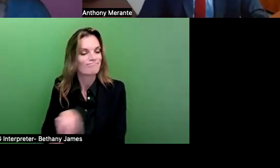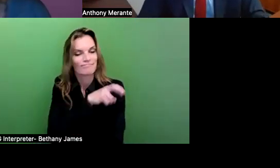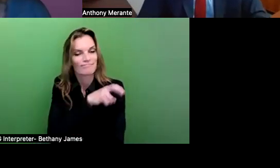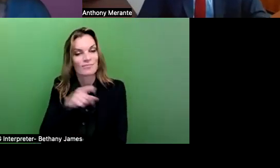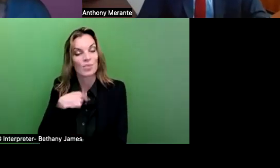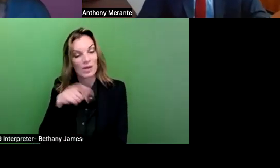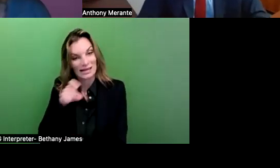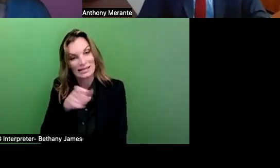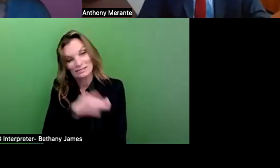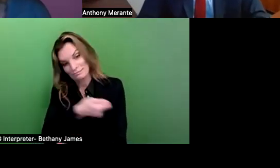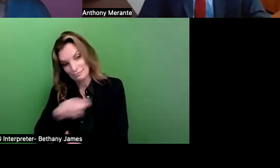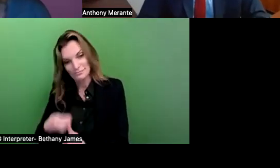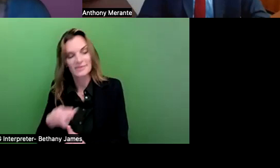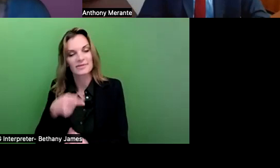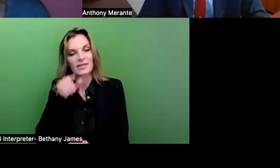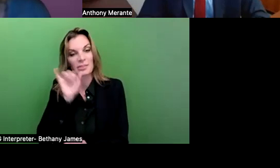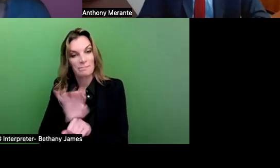lift communities. Okay,